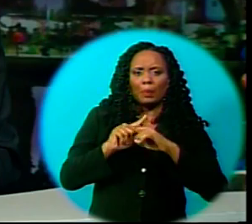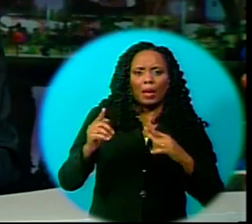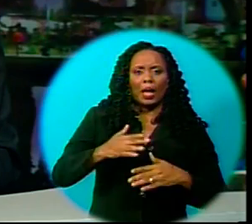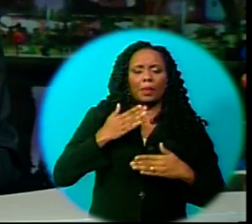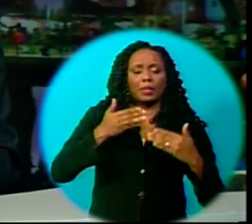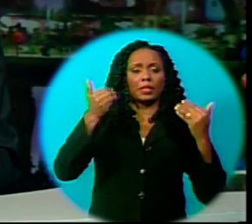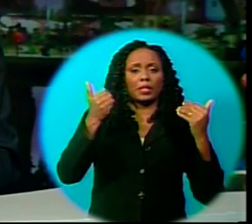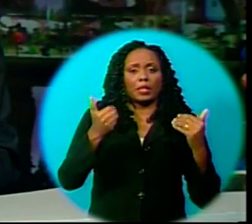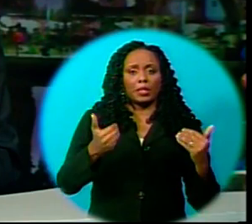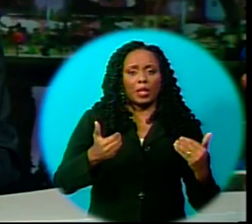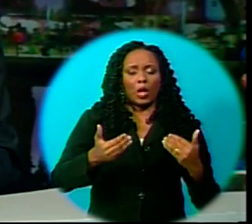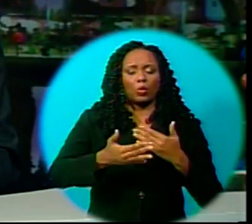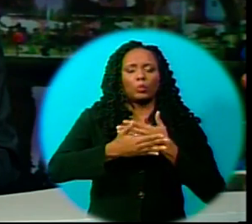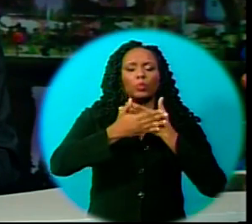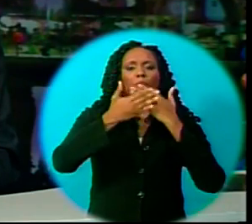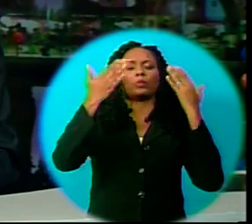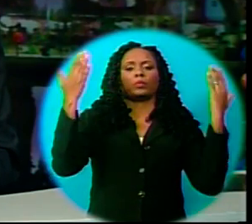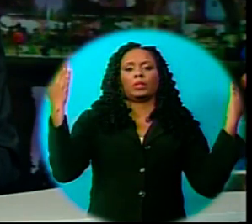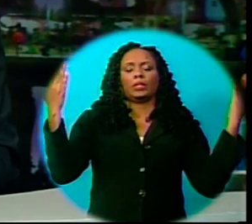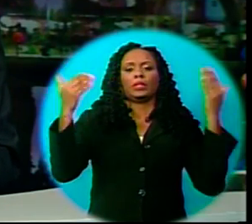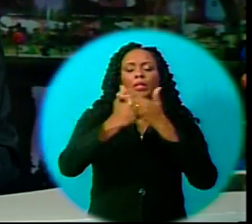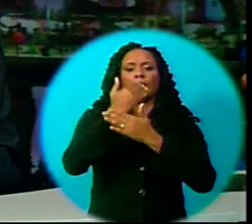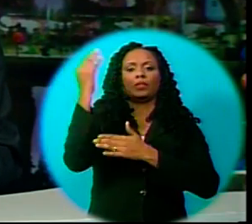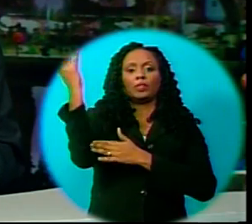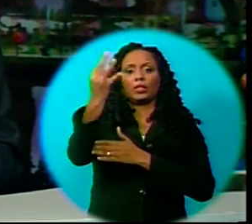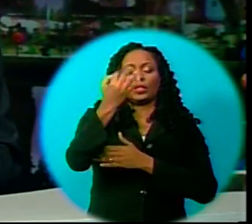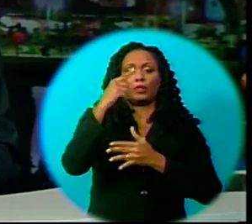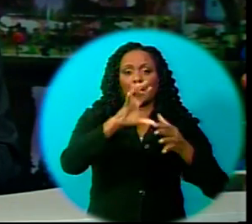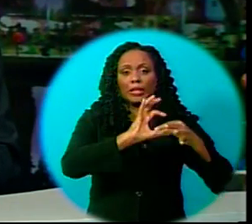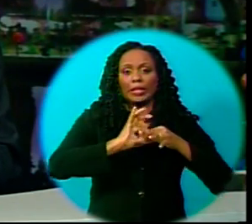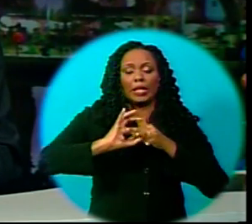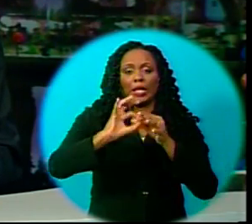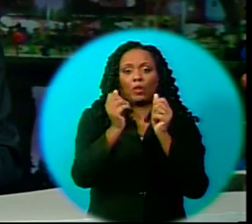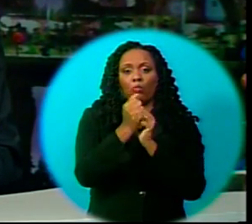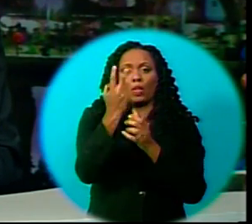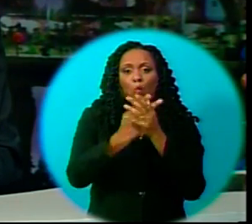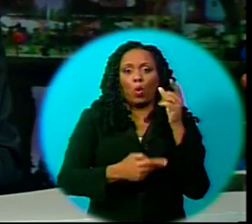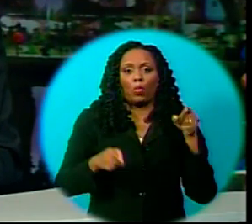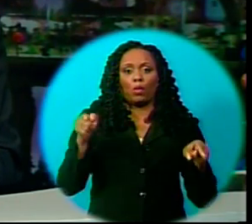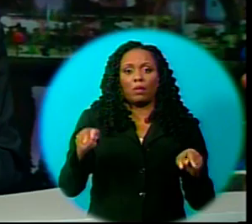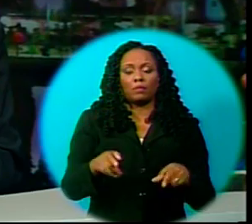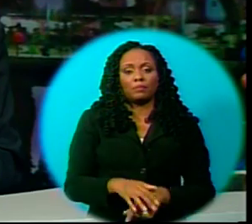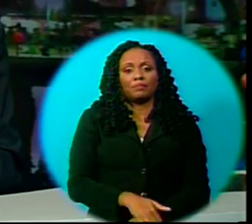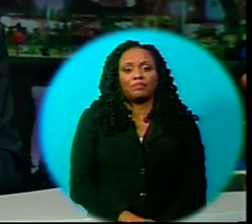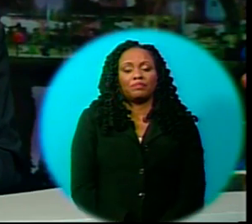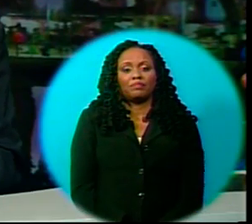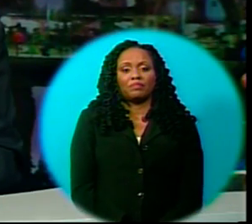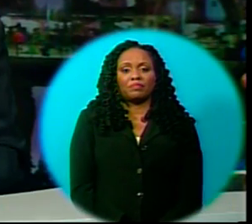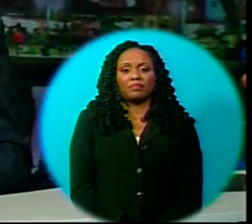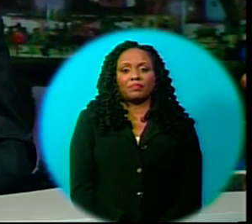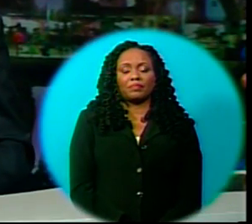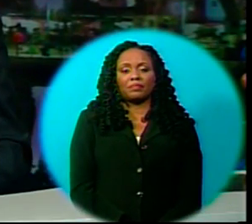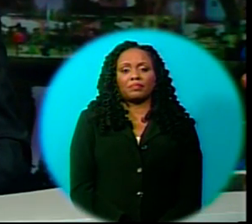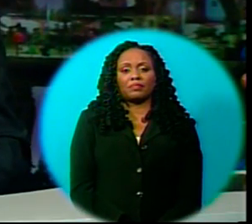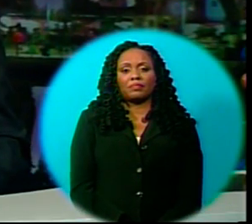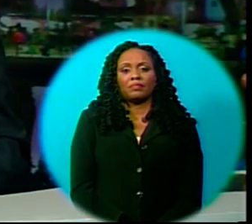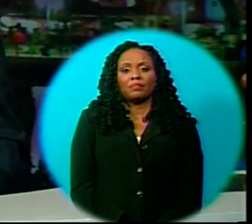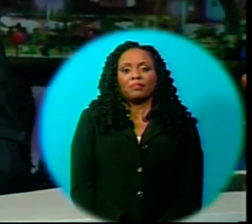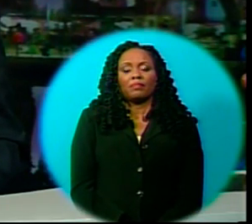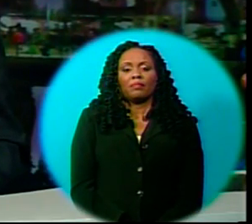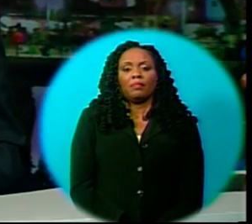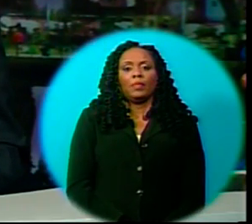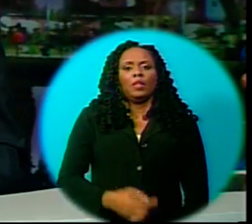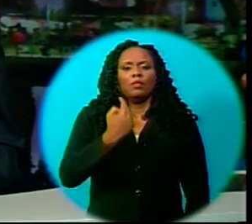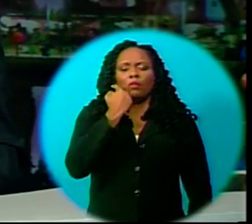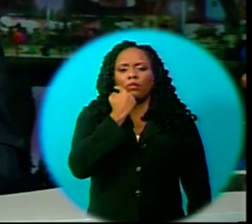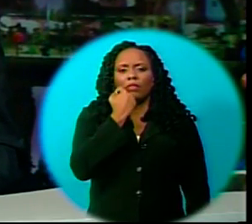dark night is issuing into a bright new dawn in the relationship between the two countries. In recent years,